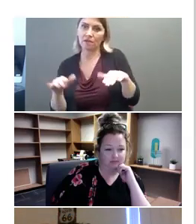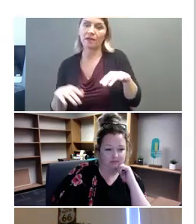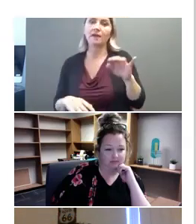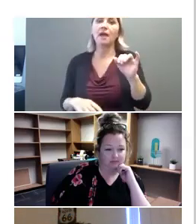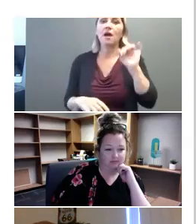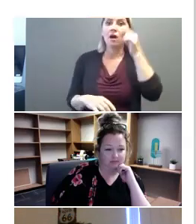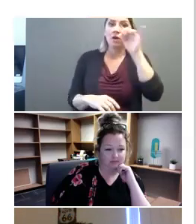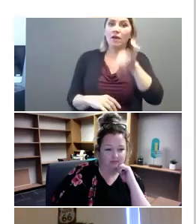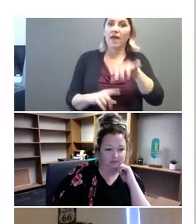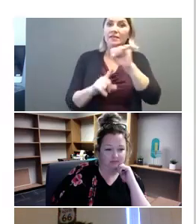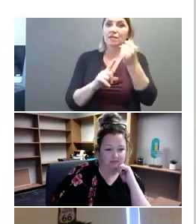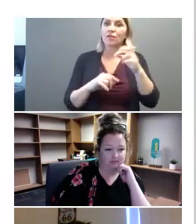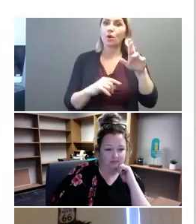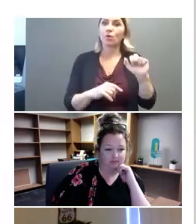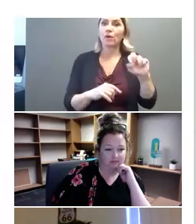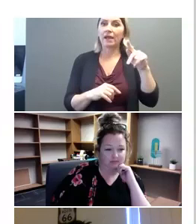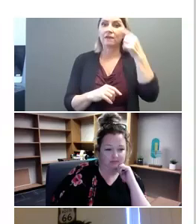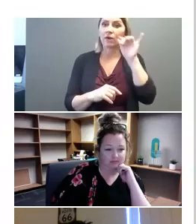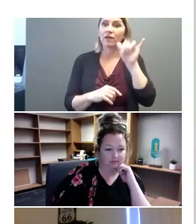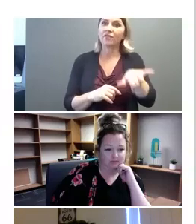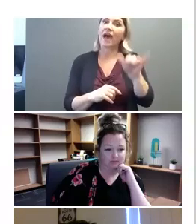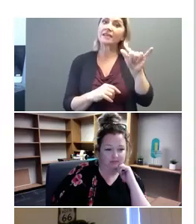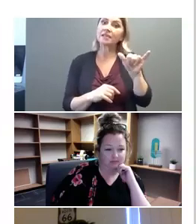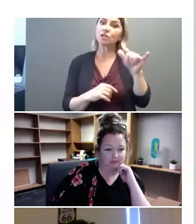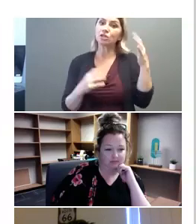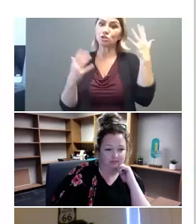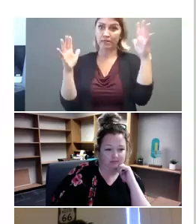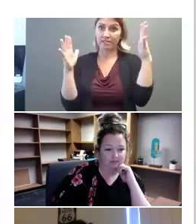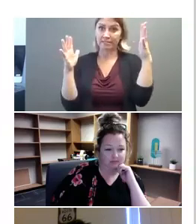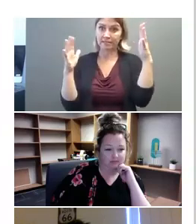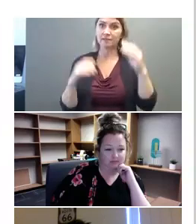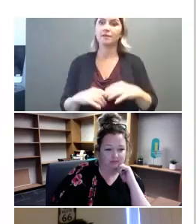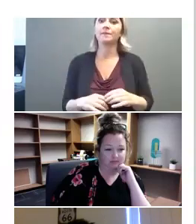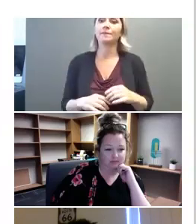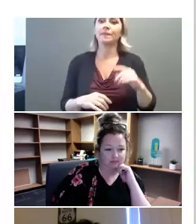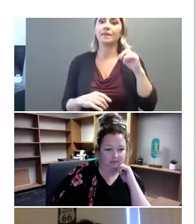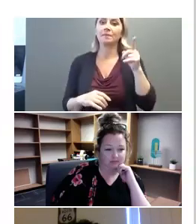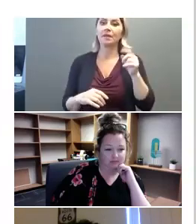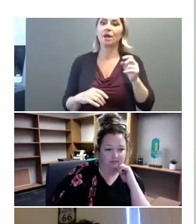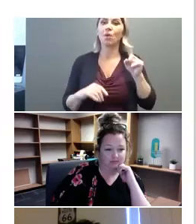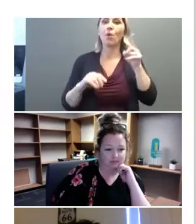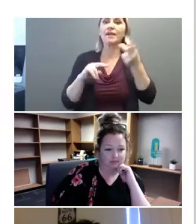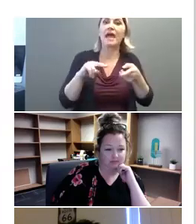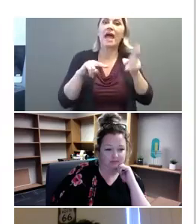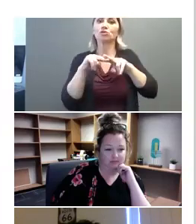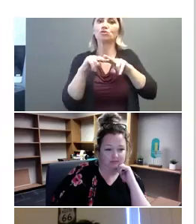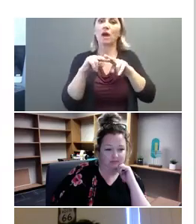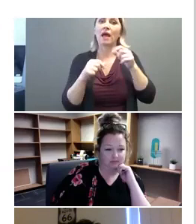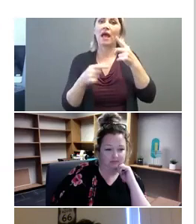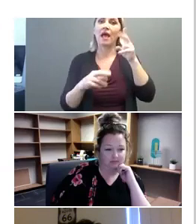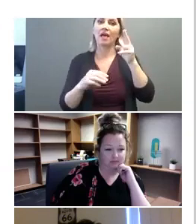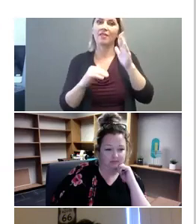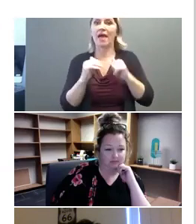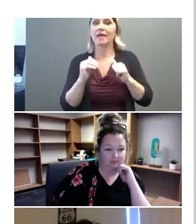scenario, the rank of this, combining these two trees, would be 1 extra than both of those ranks,